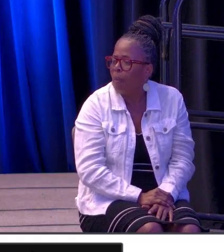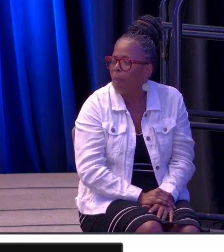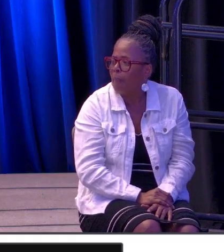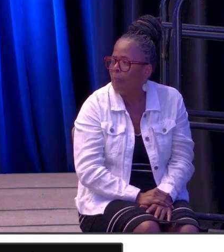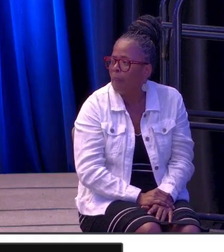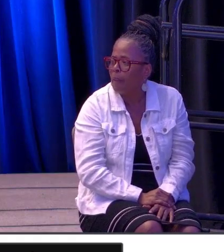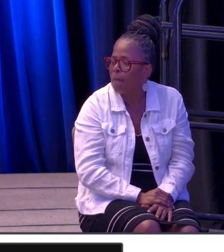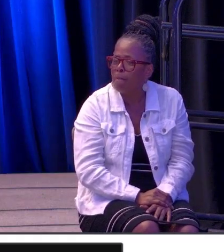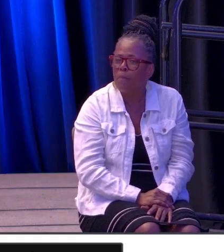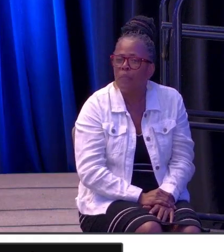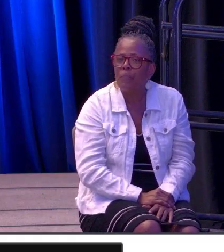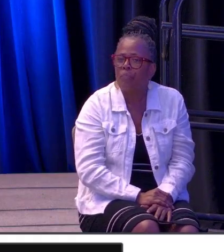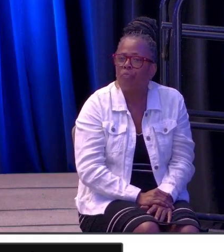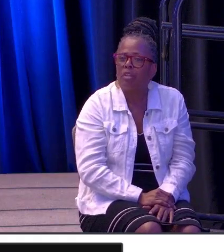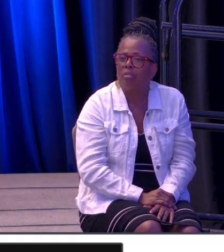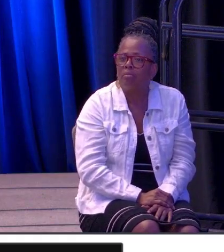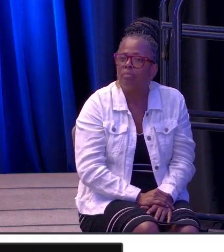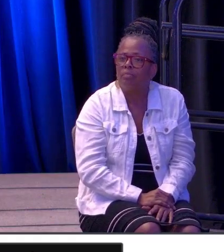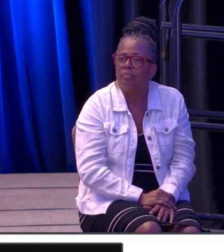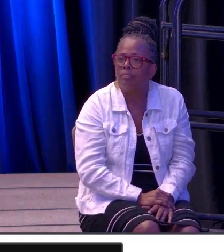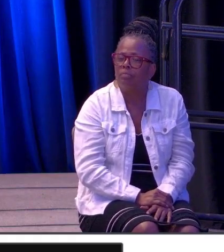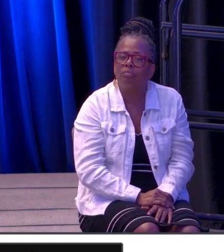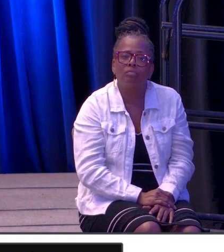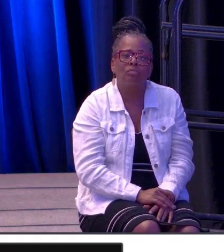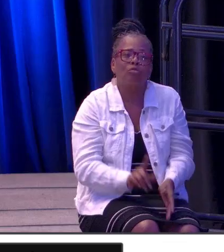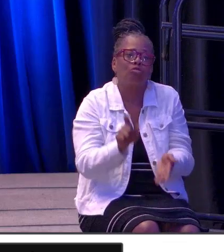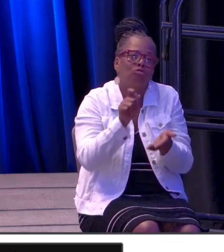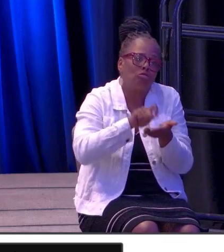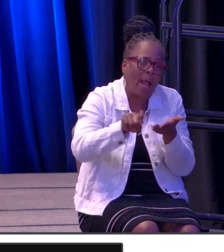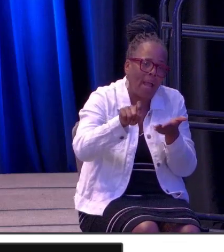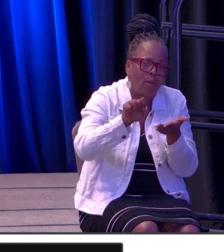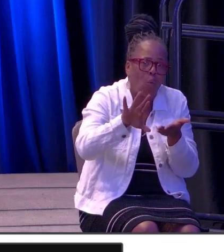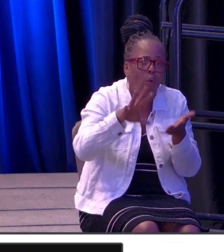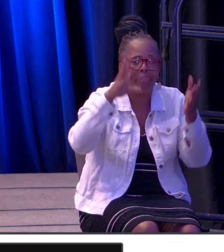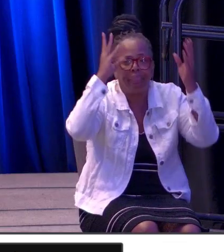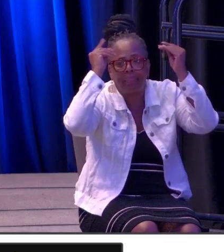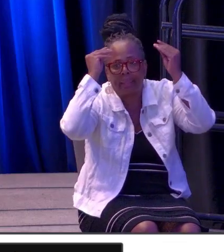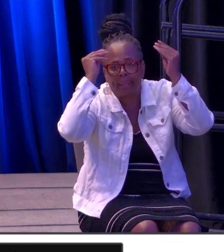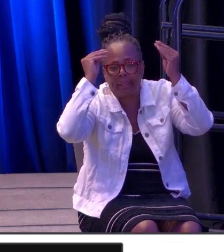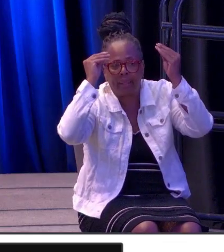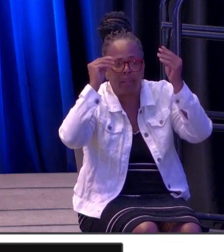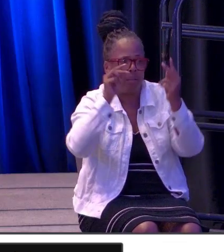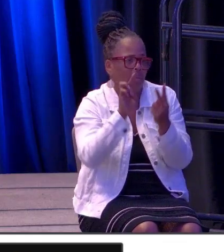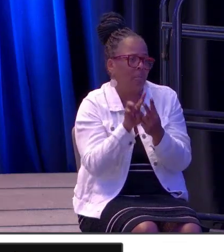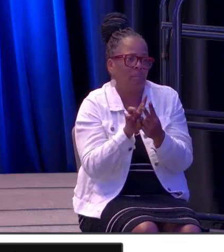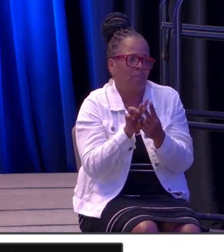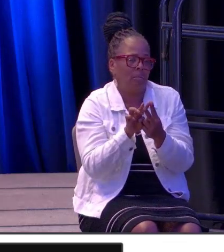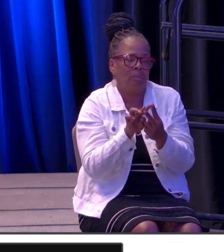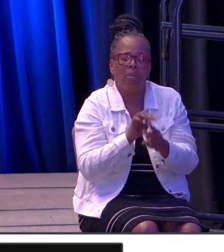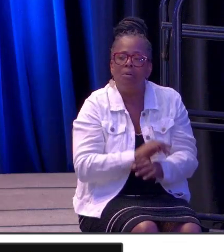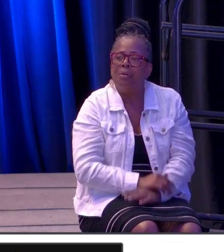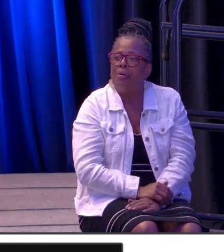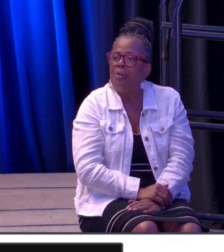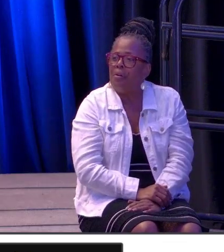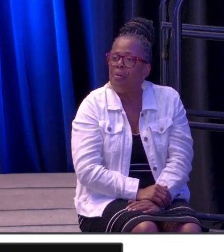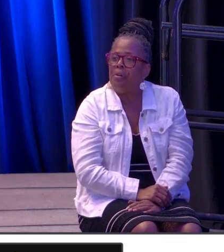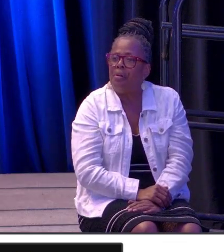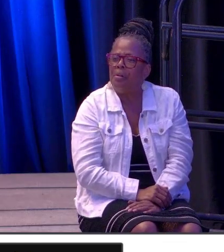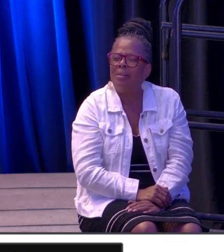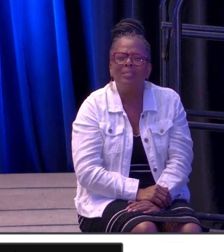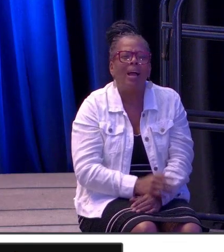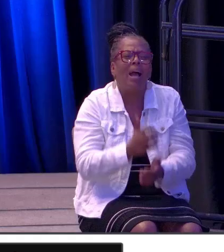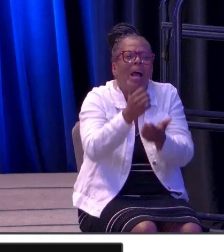You can write them on your Post-it notes. You can just think about what they are. What it does is it gives us